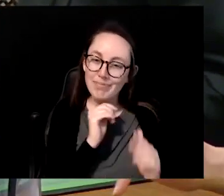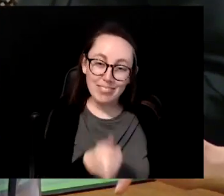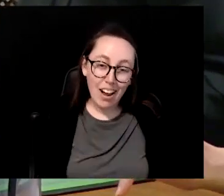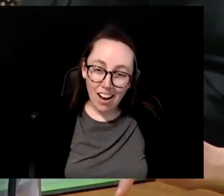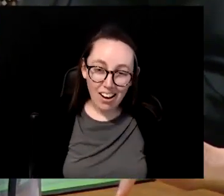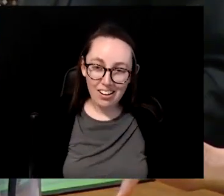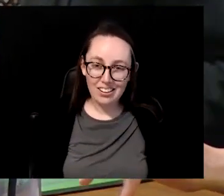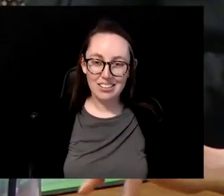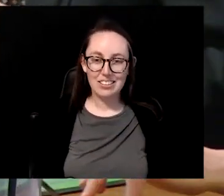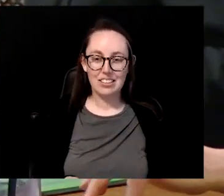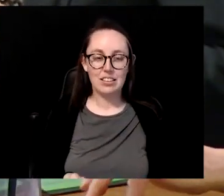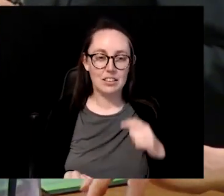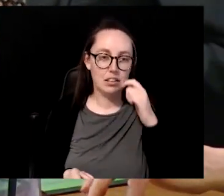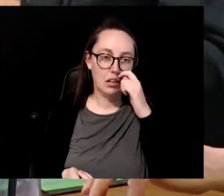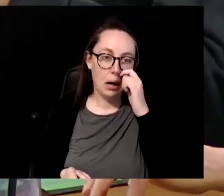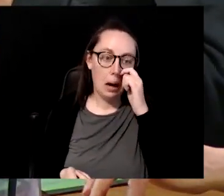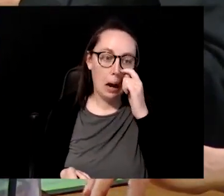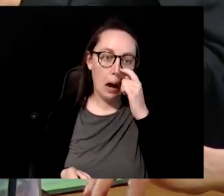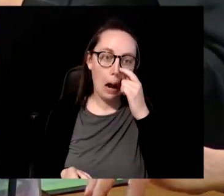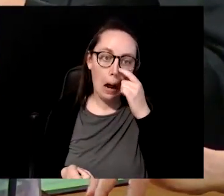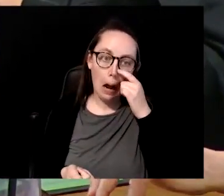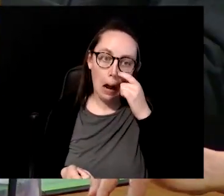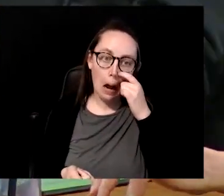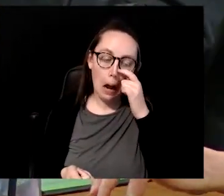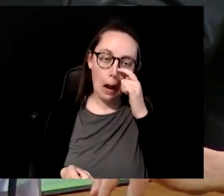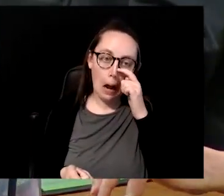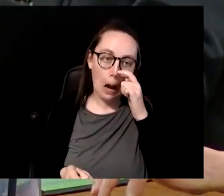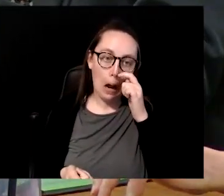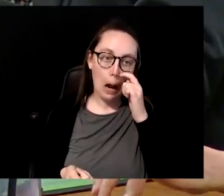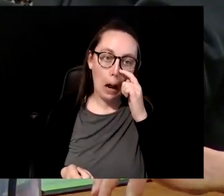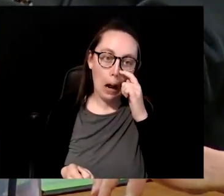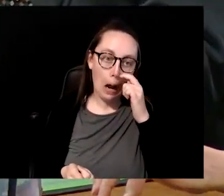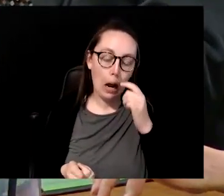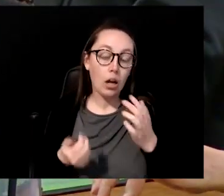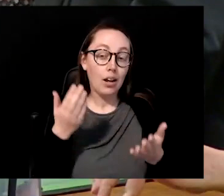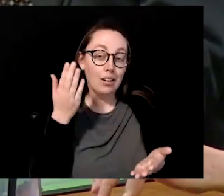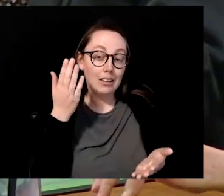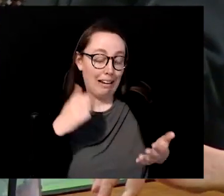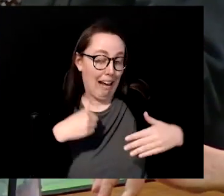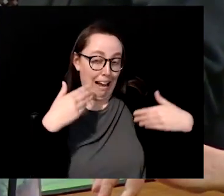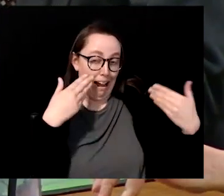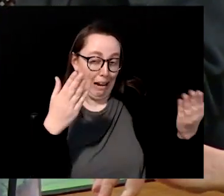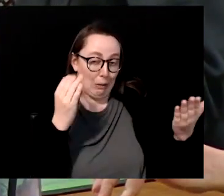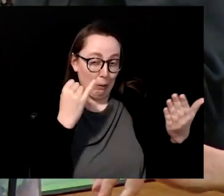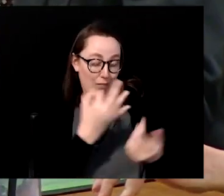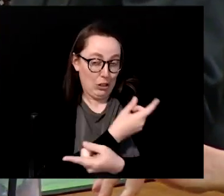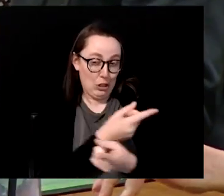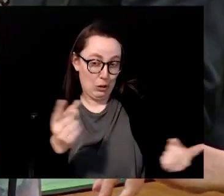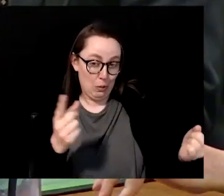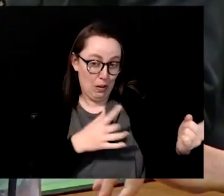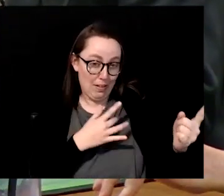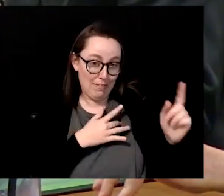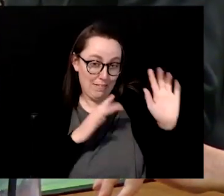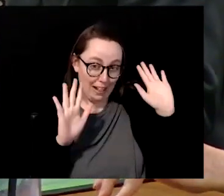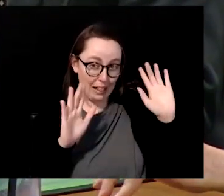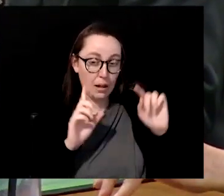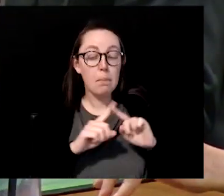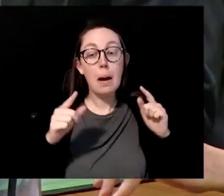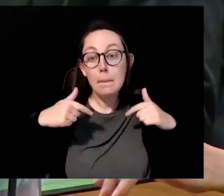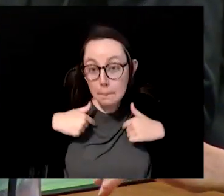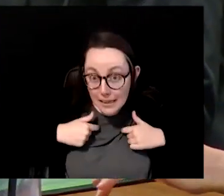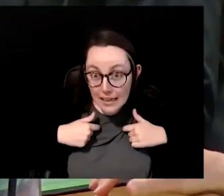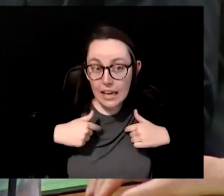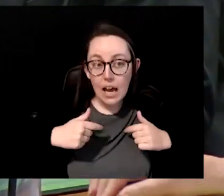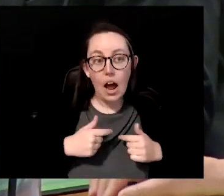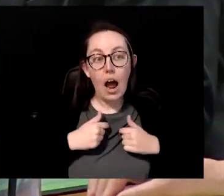thought but I kind of wanted a path not any decisions made but a path laid out before RTM because I thought